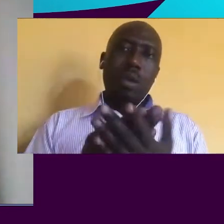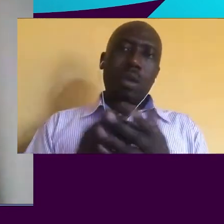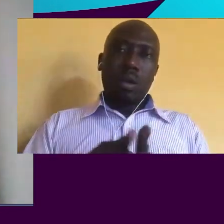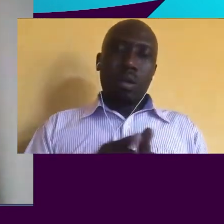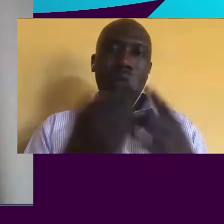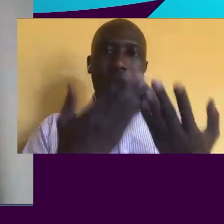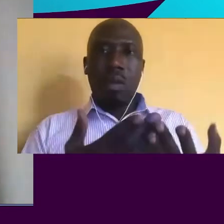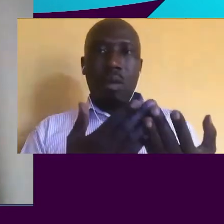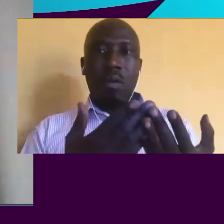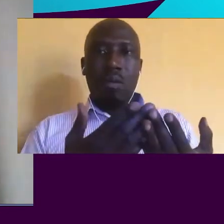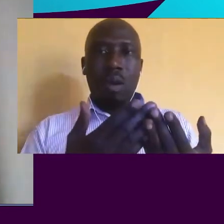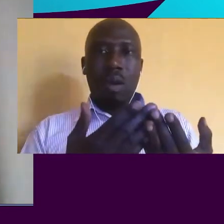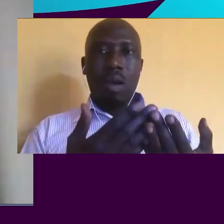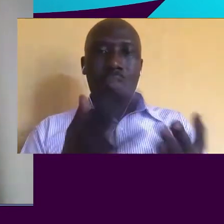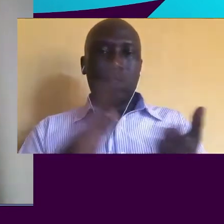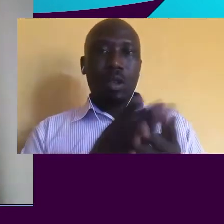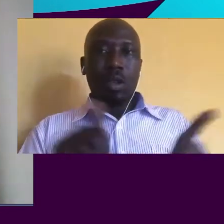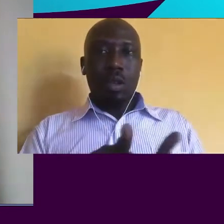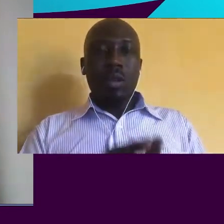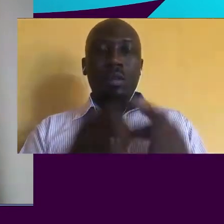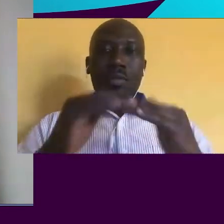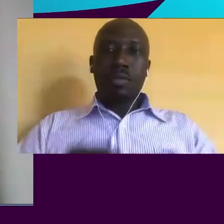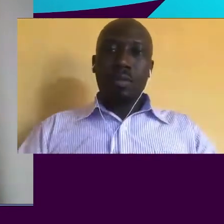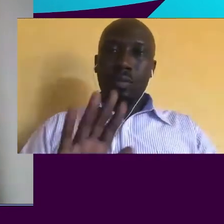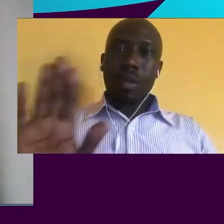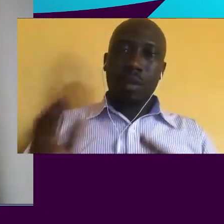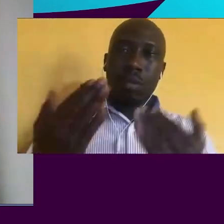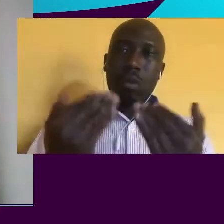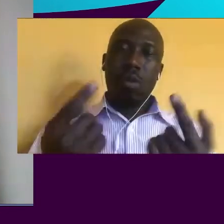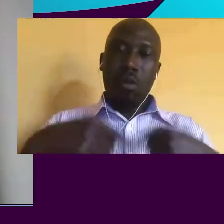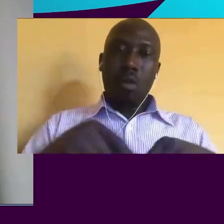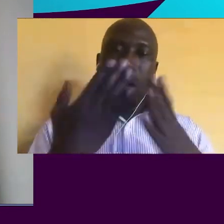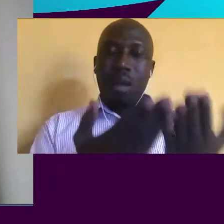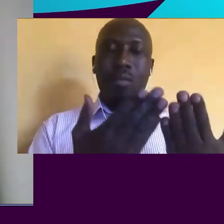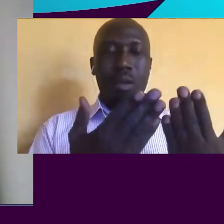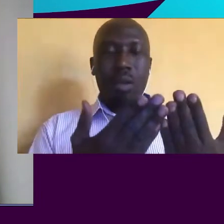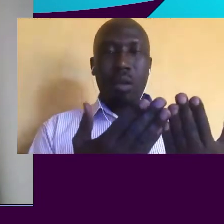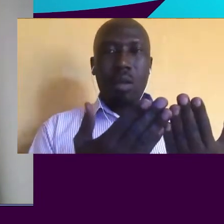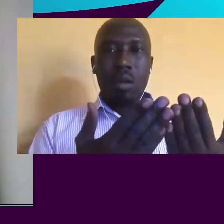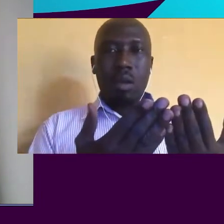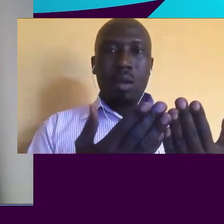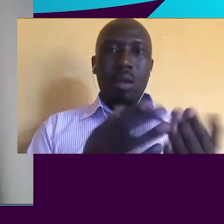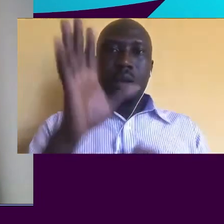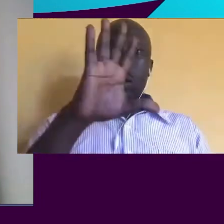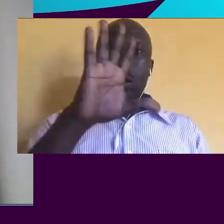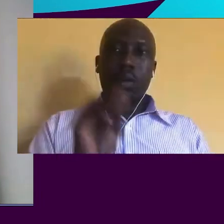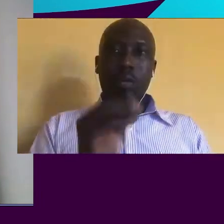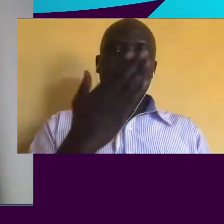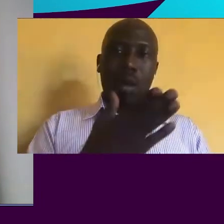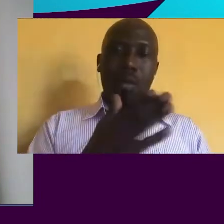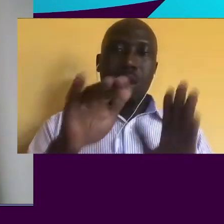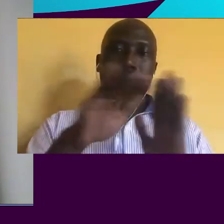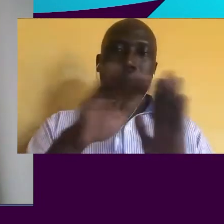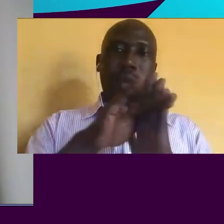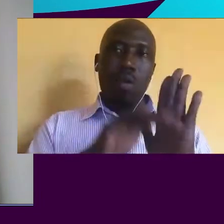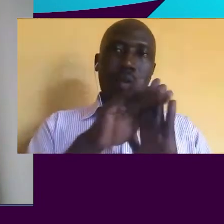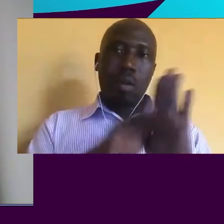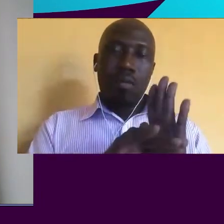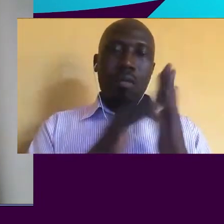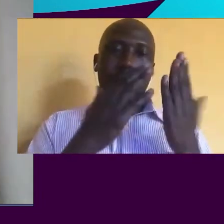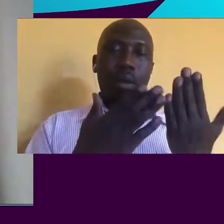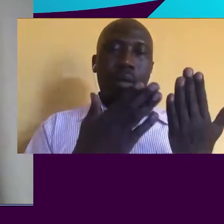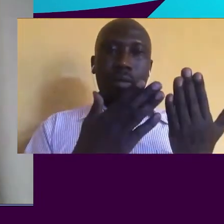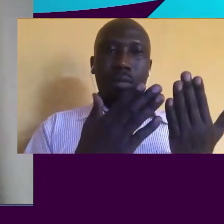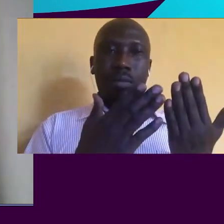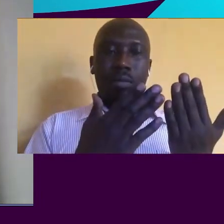to you. So we have in South Africa, we have a program. There's a coach